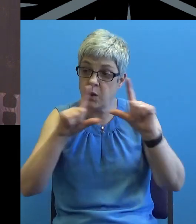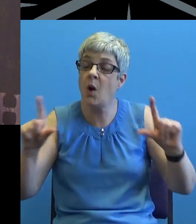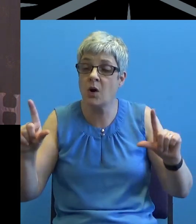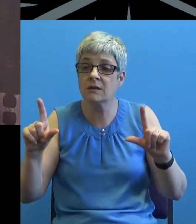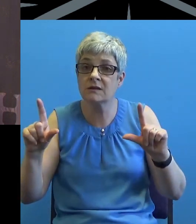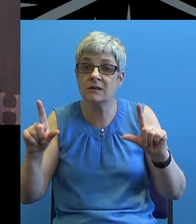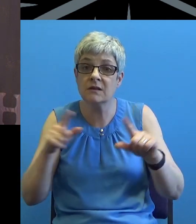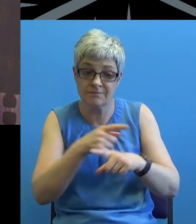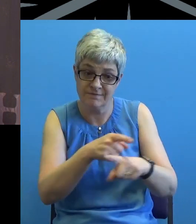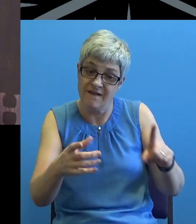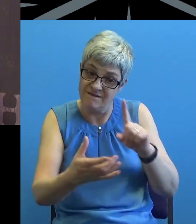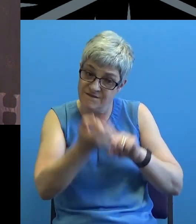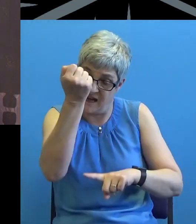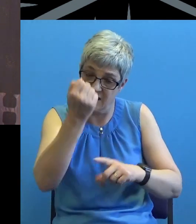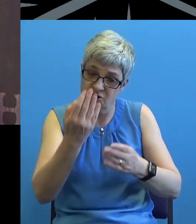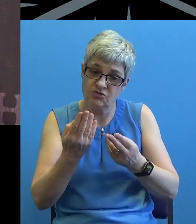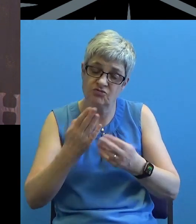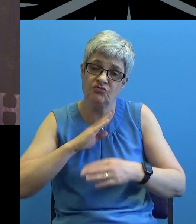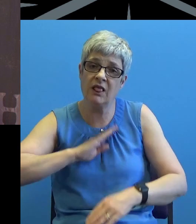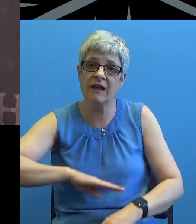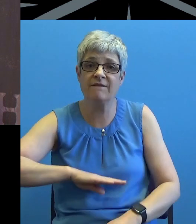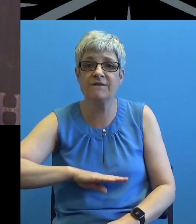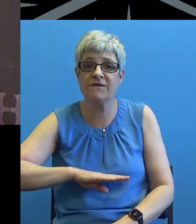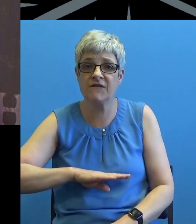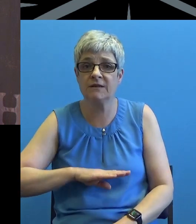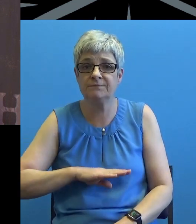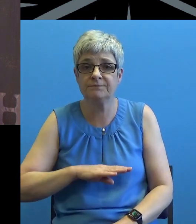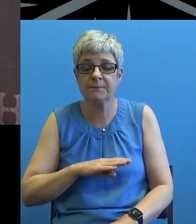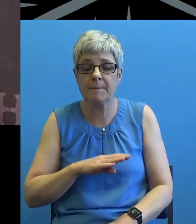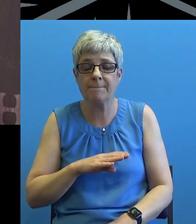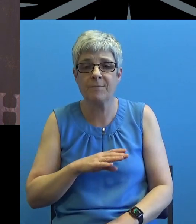Lord, might they find relief.